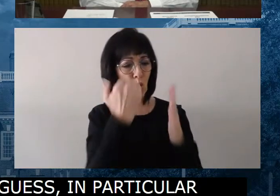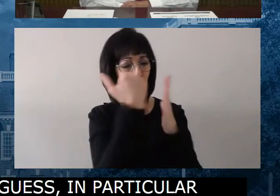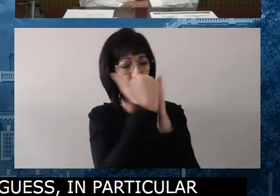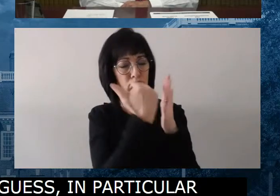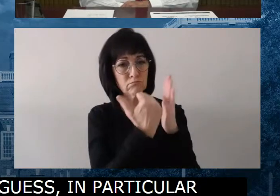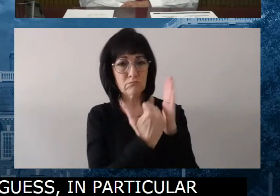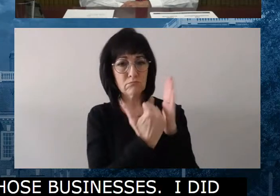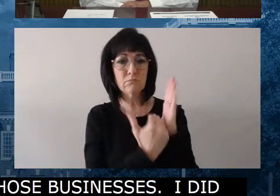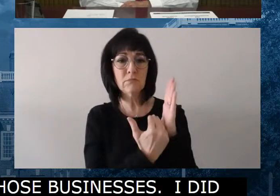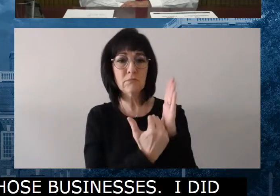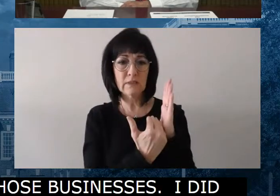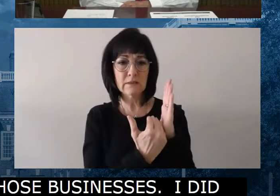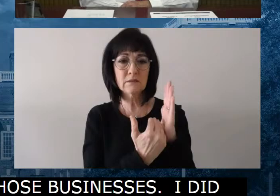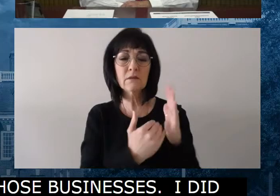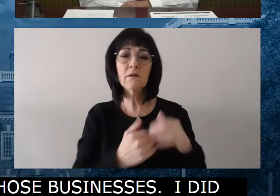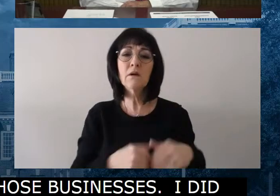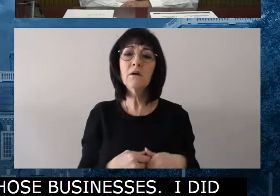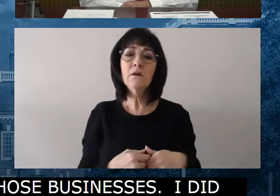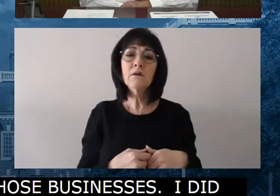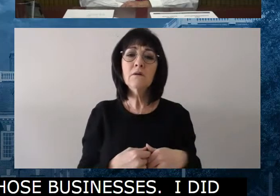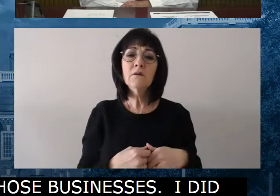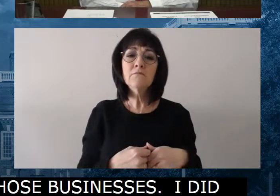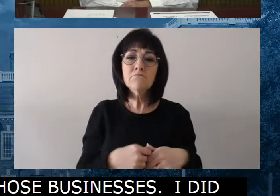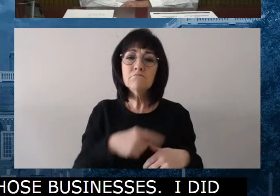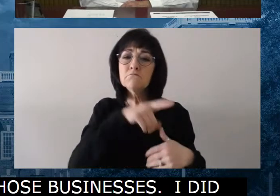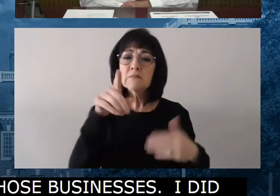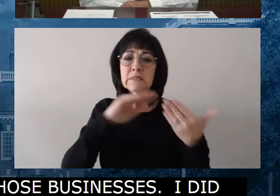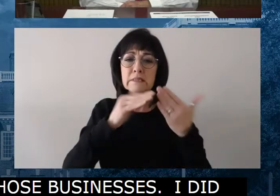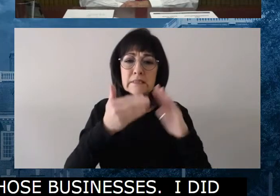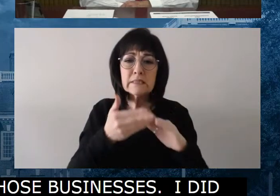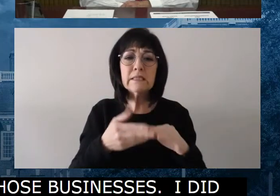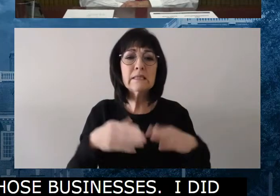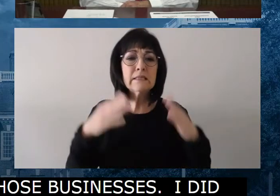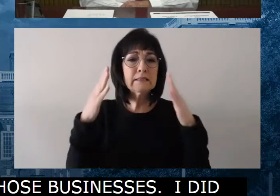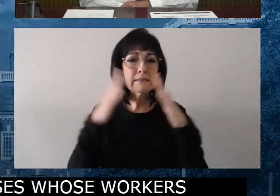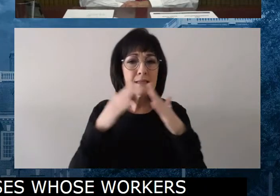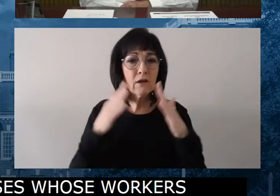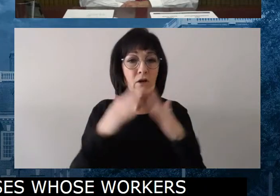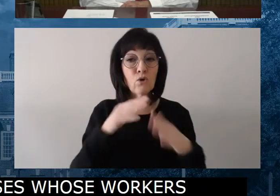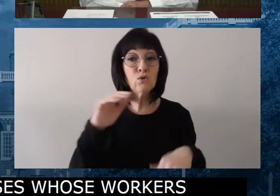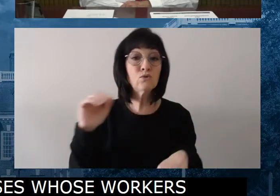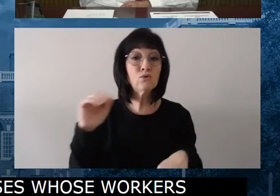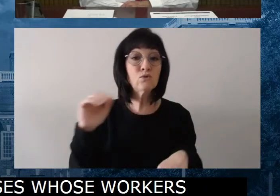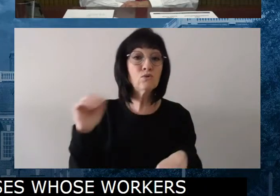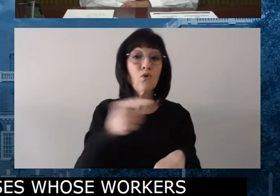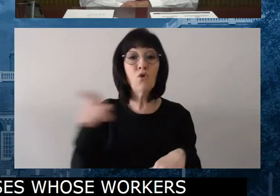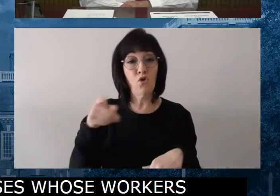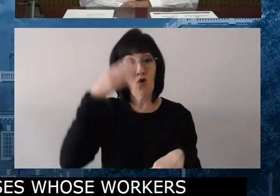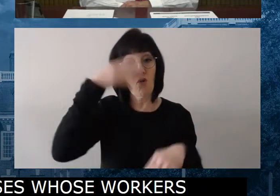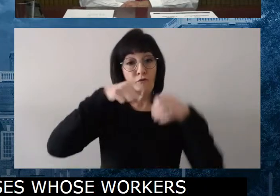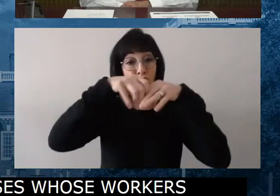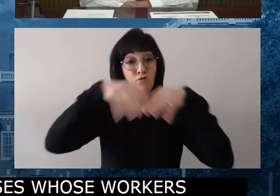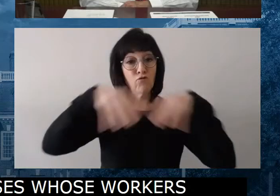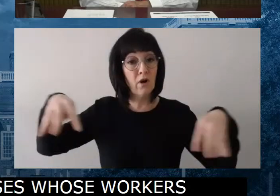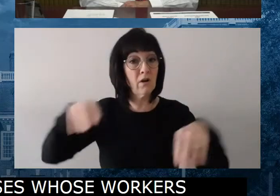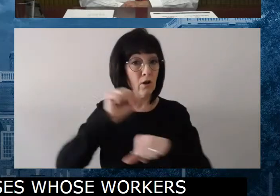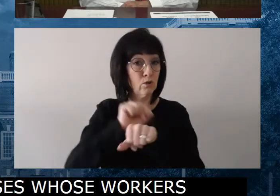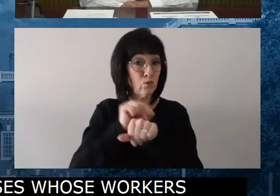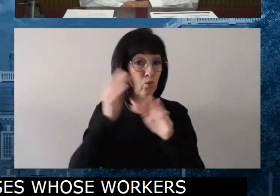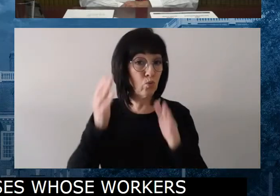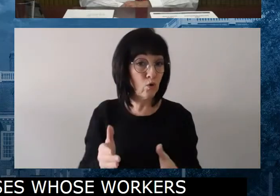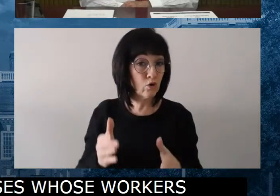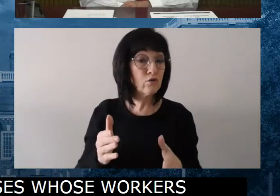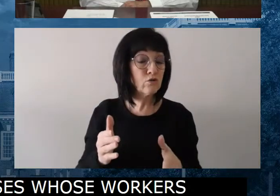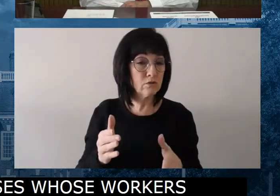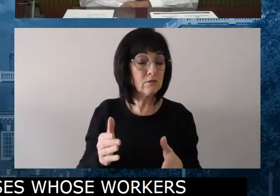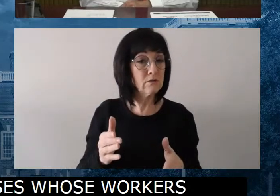include basically our cities and towns across our state with all their frontline sanitation workers. Again, the focus on